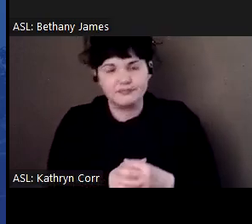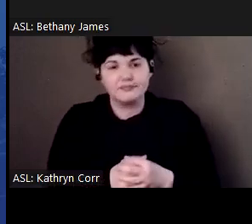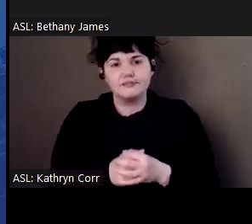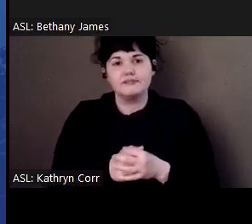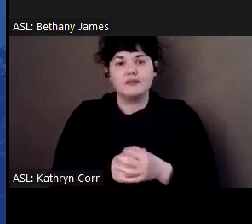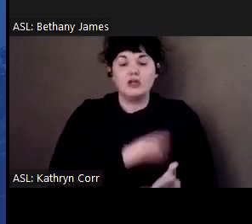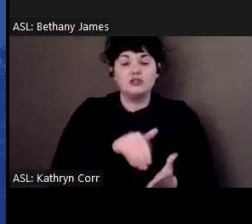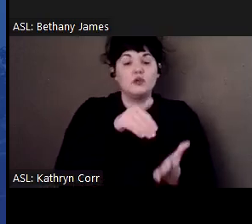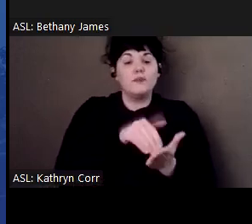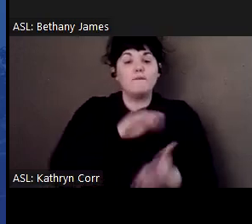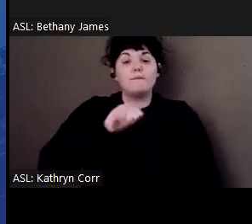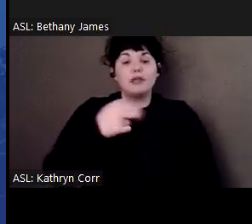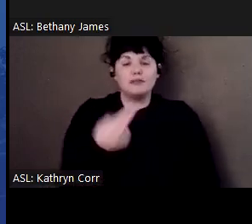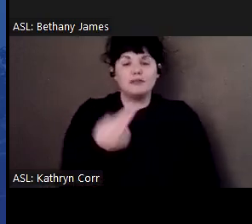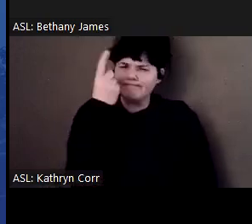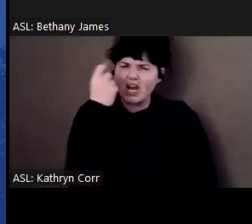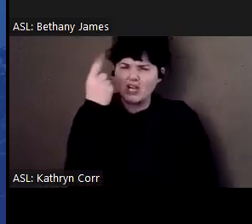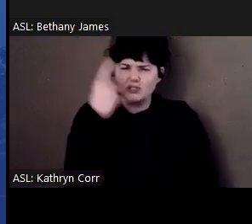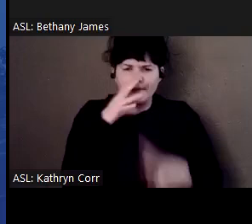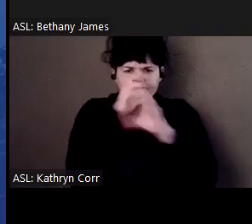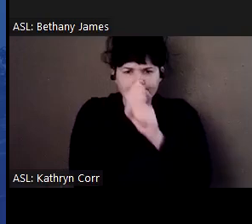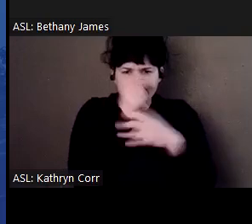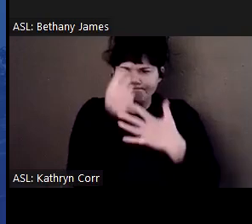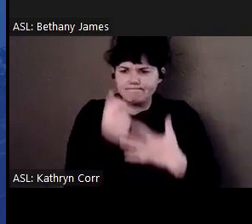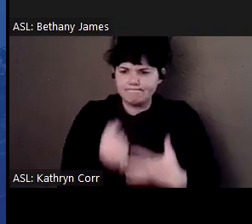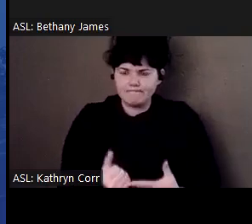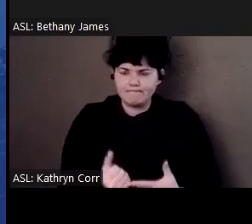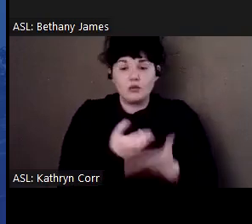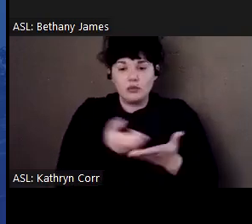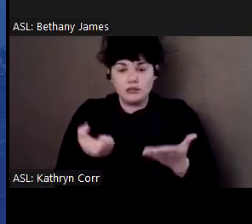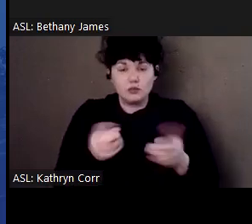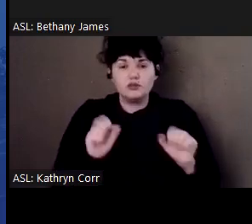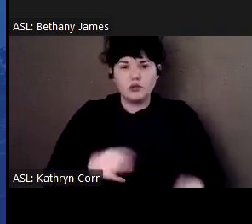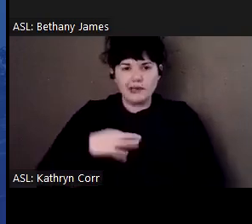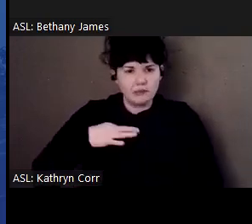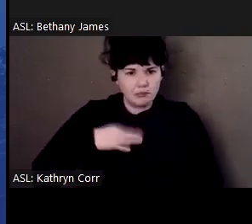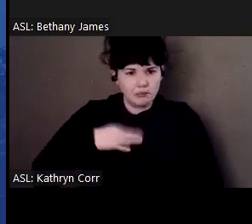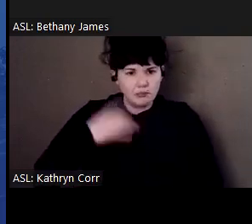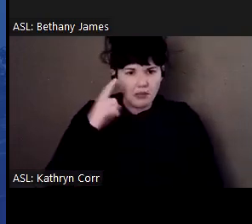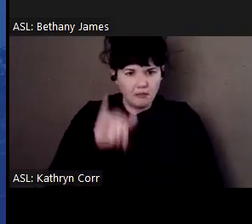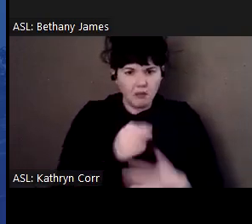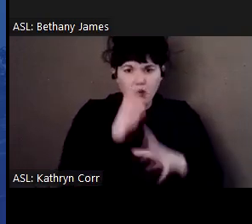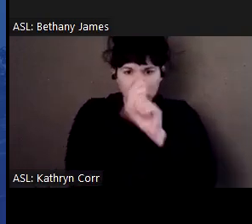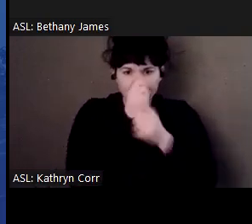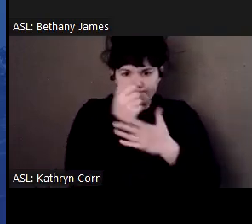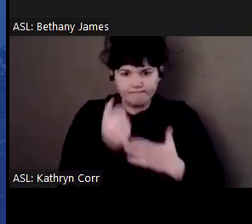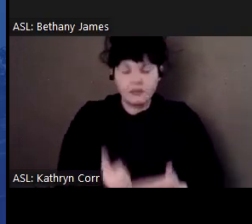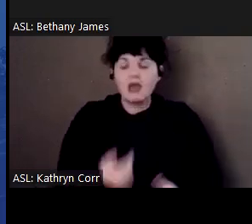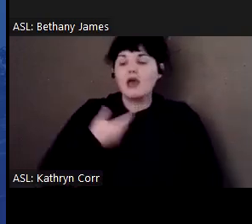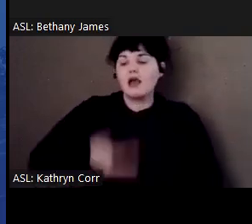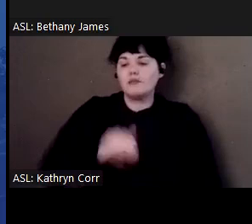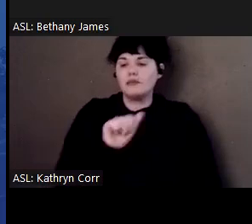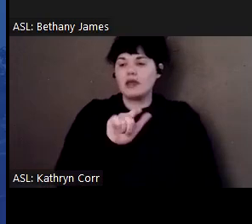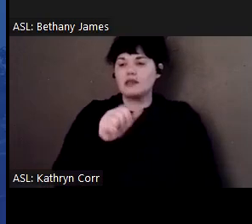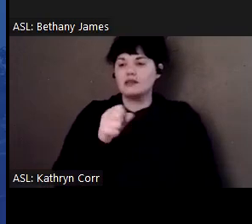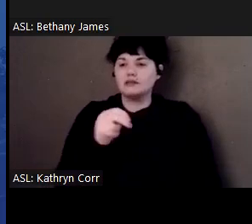Understanding Expungement and Resources to Assist Applying for Expungement presentation. My name is Allison Hudson. I'm the site manager for